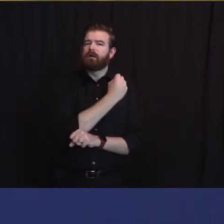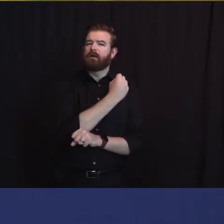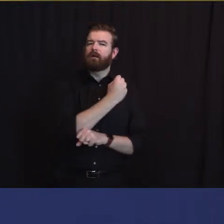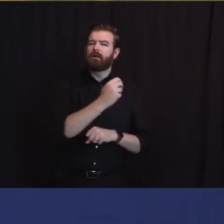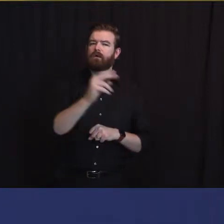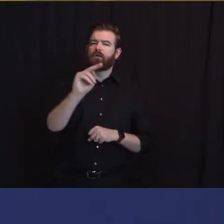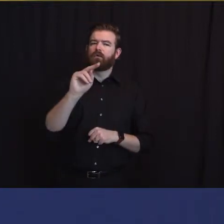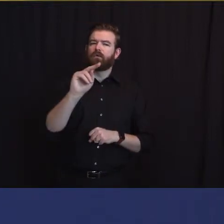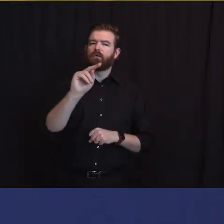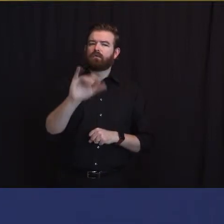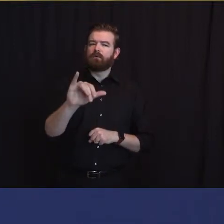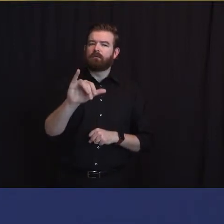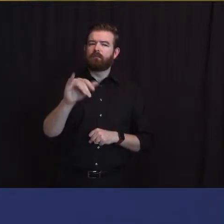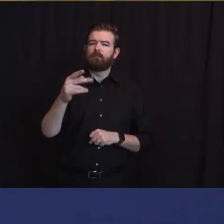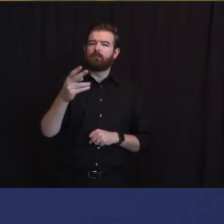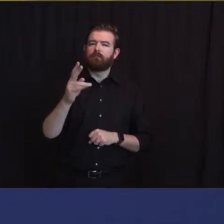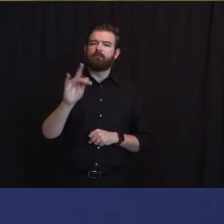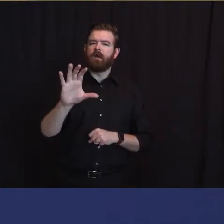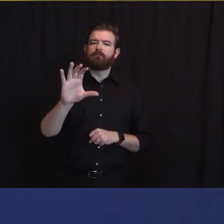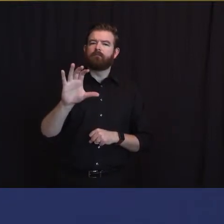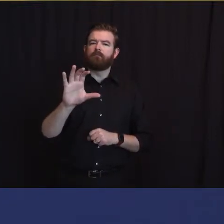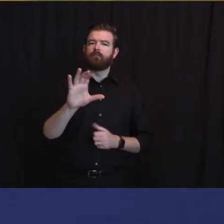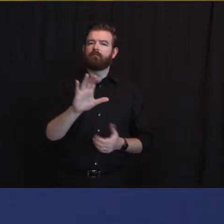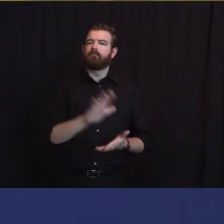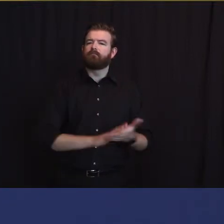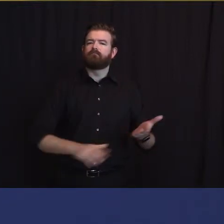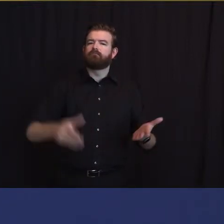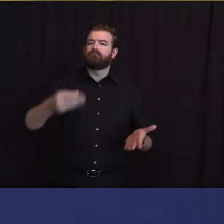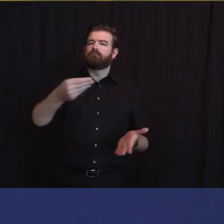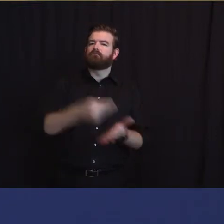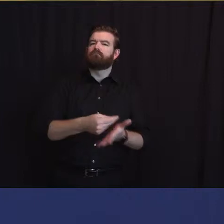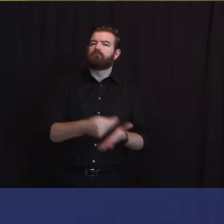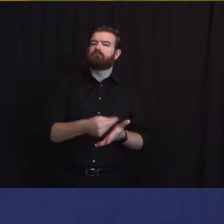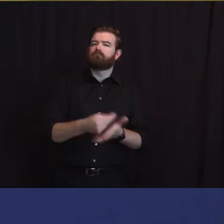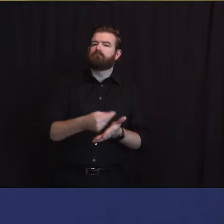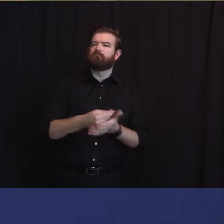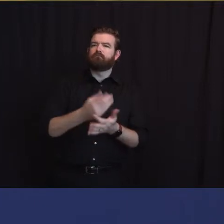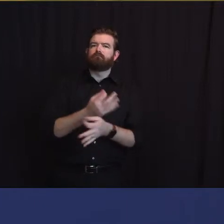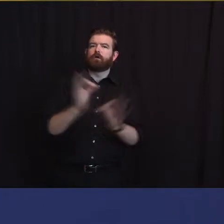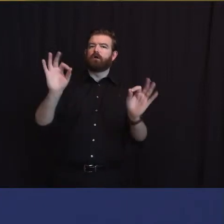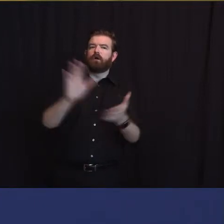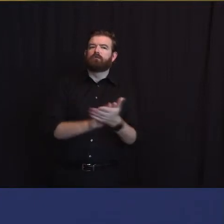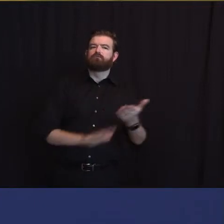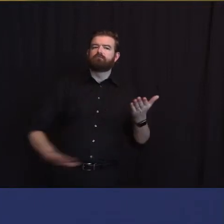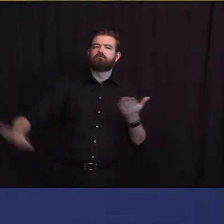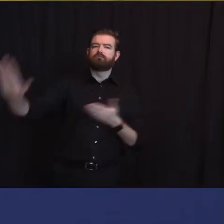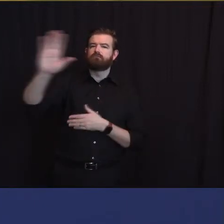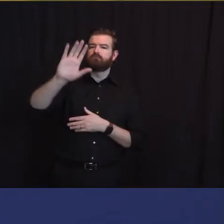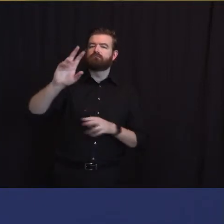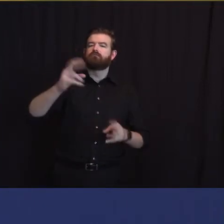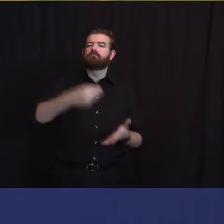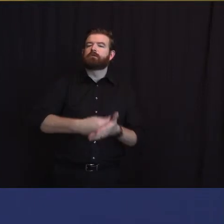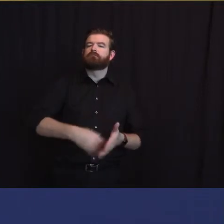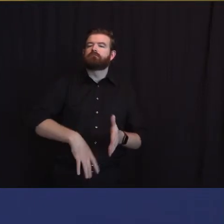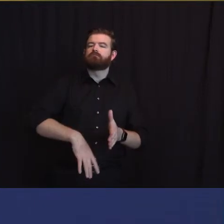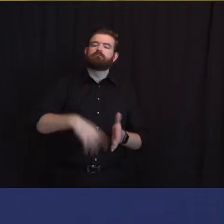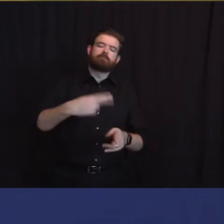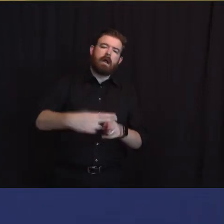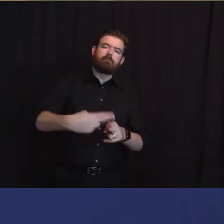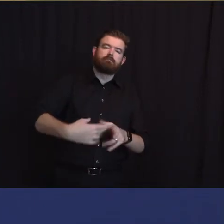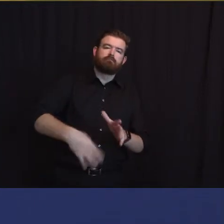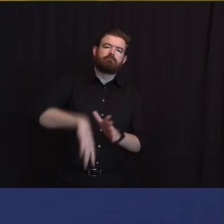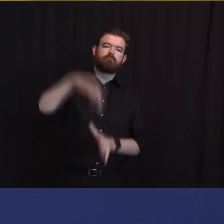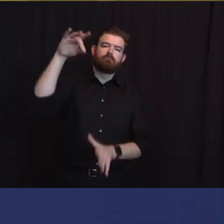public universities and colleges scholarships. Apparently, they're going to raffle off 50 complete scholarships to cover 4